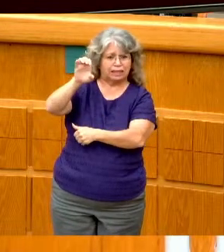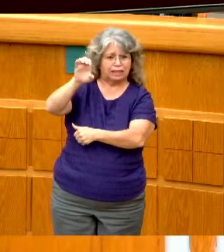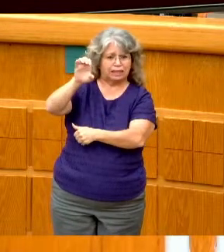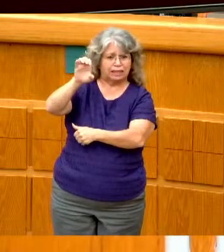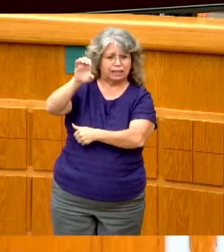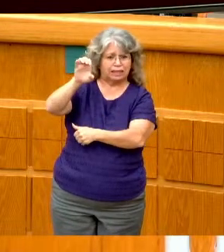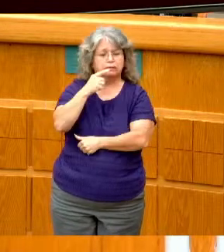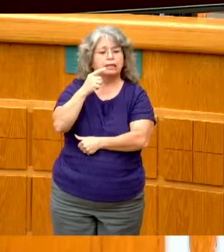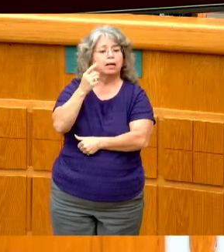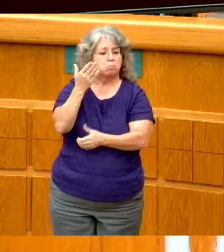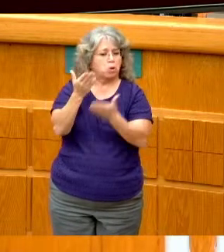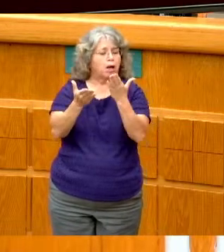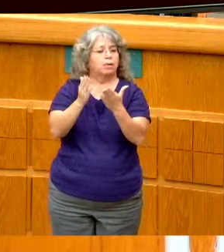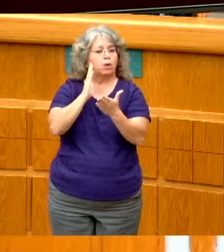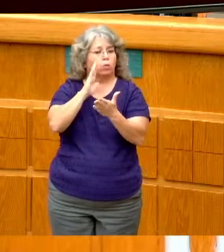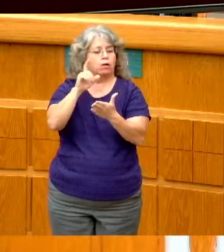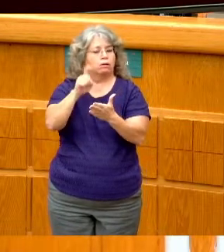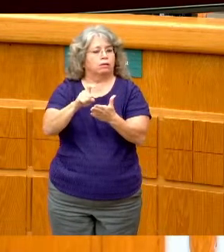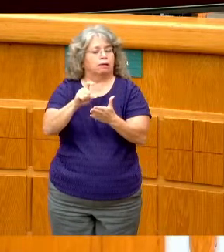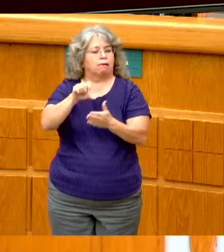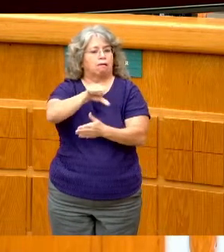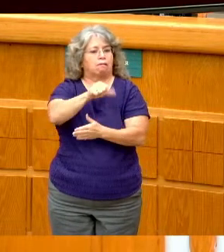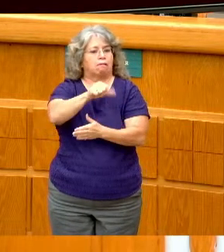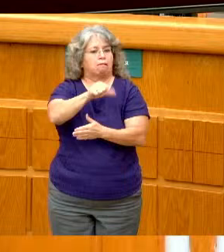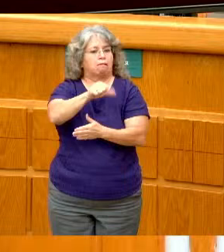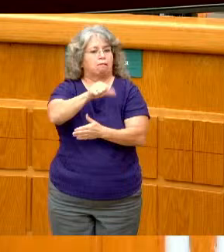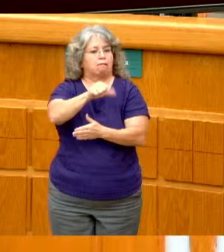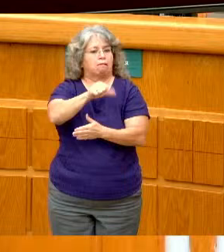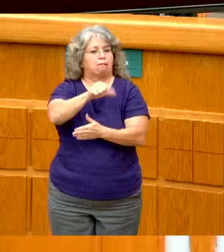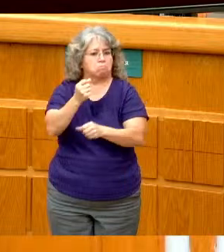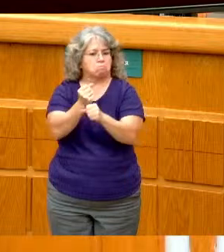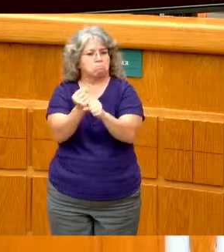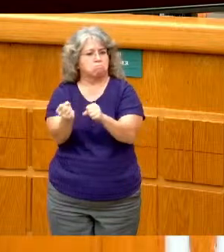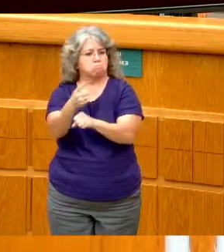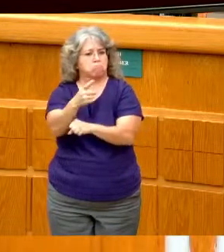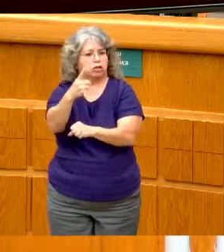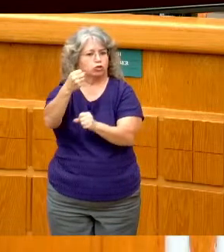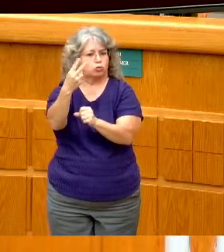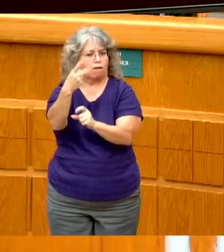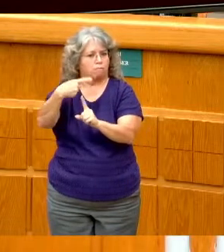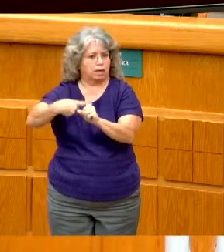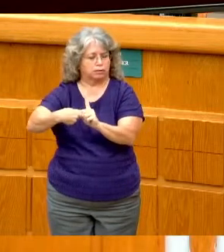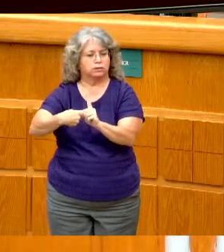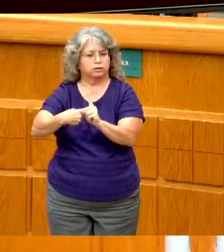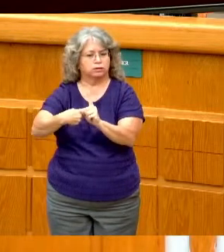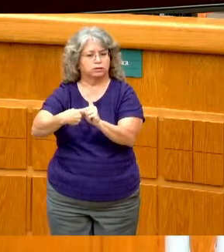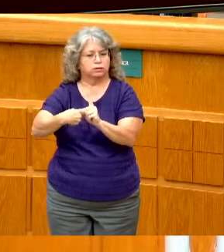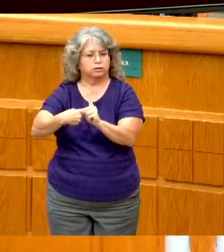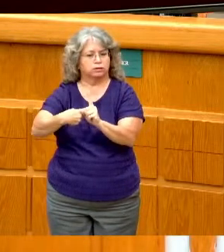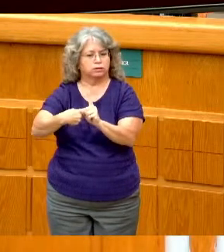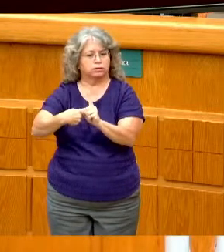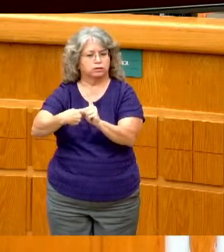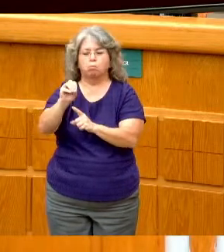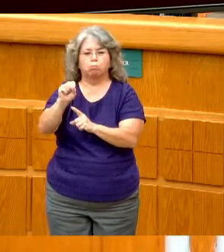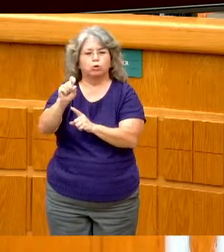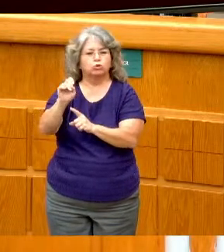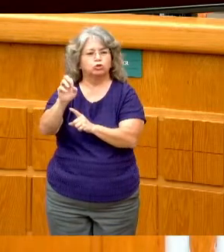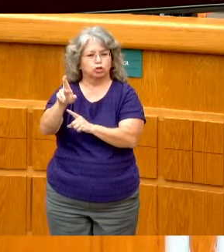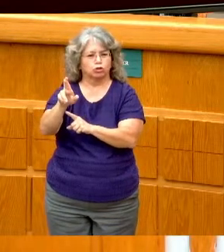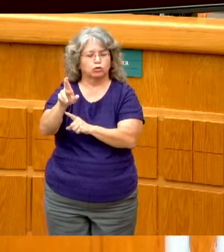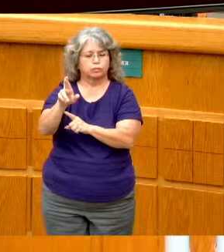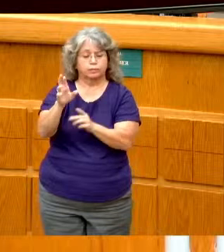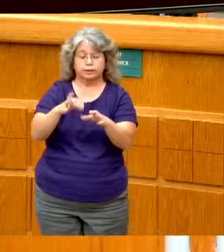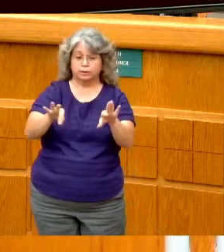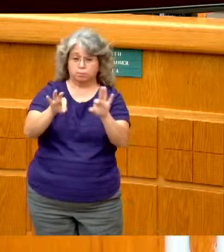12 months of the initial 2-shot regimen. This is important to note because both the Pfizer and